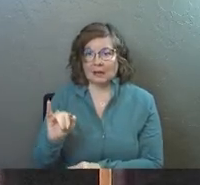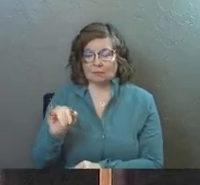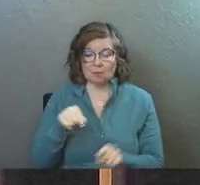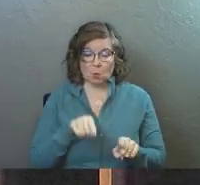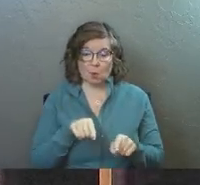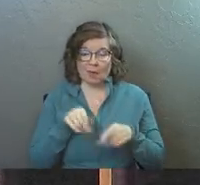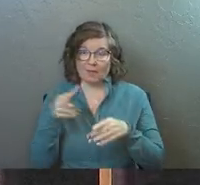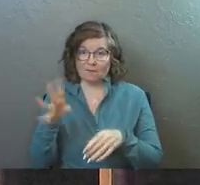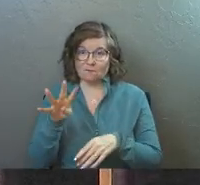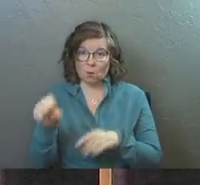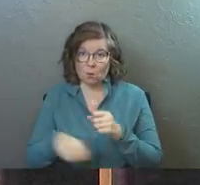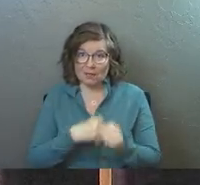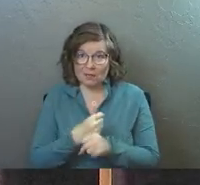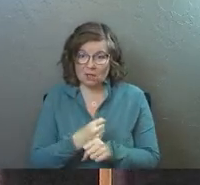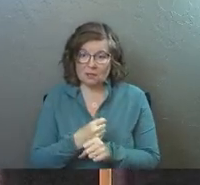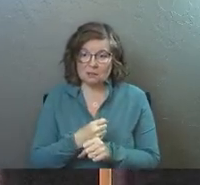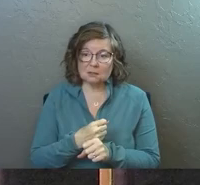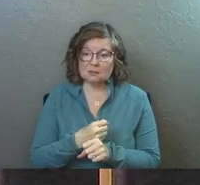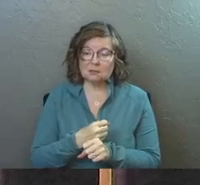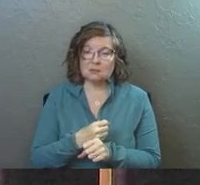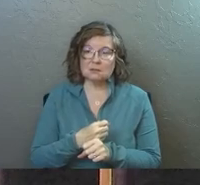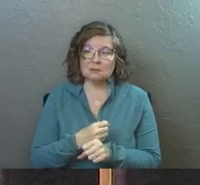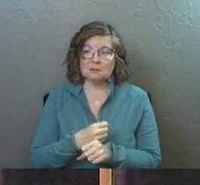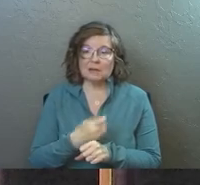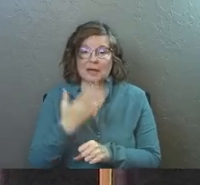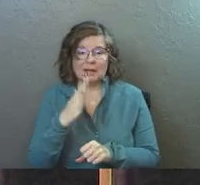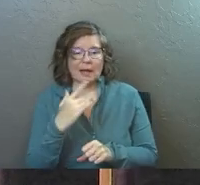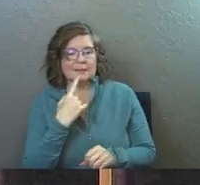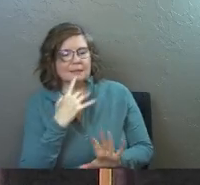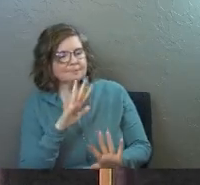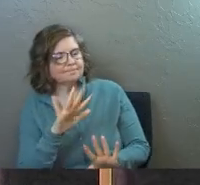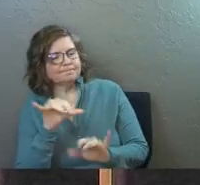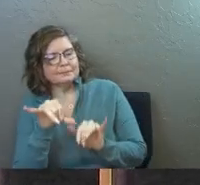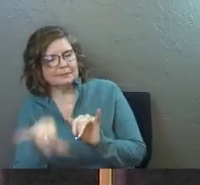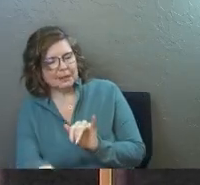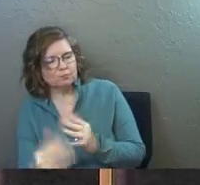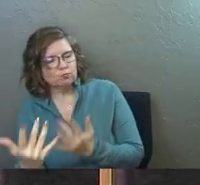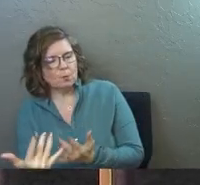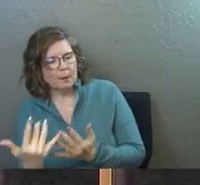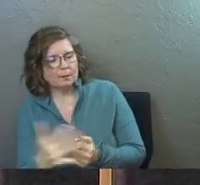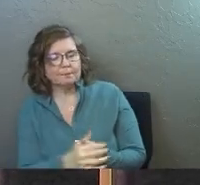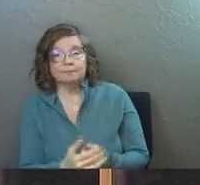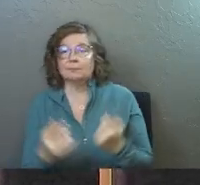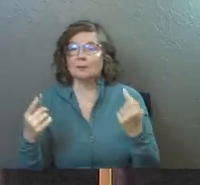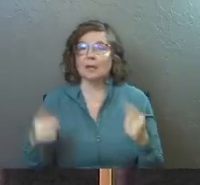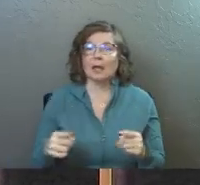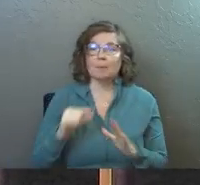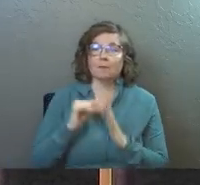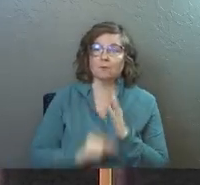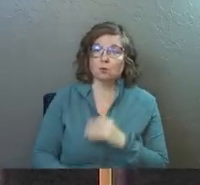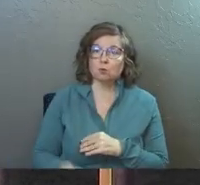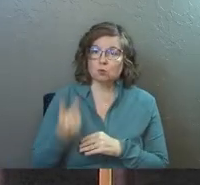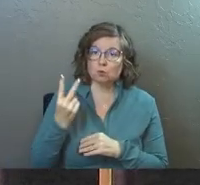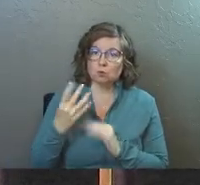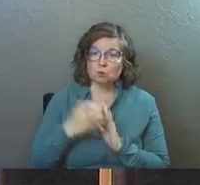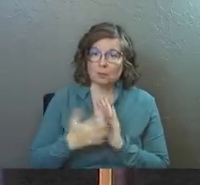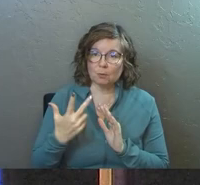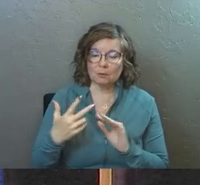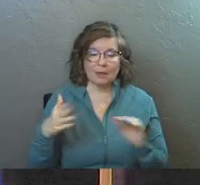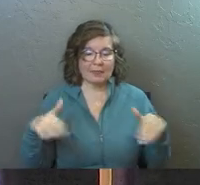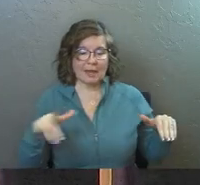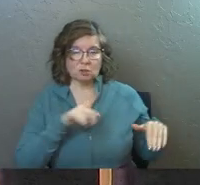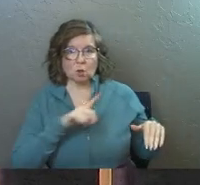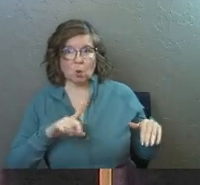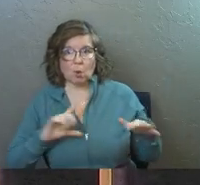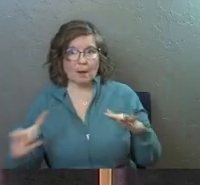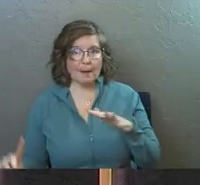for 40 years, God's got this guy on ice. This is what happens. Verse 2 in chapter 3. There the angel of the